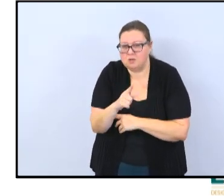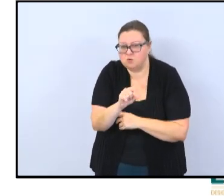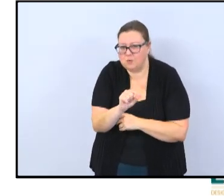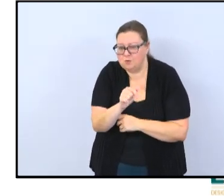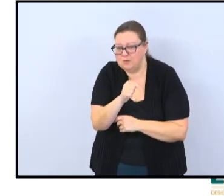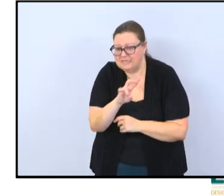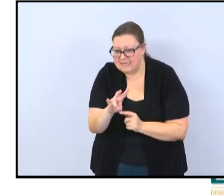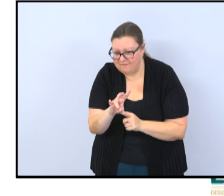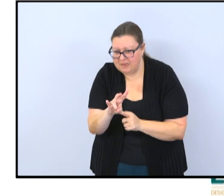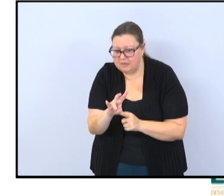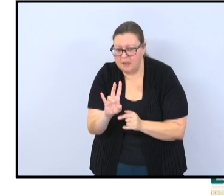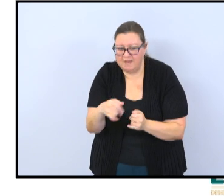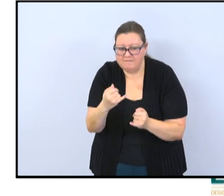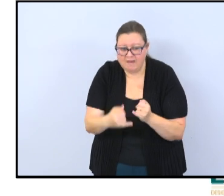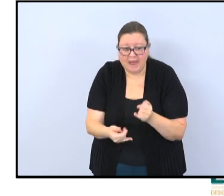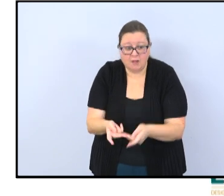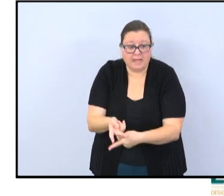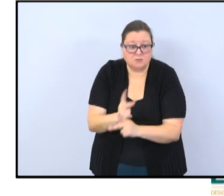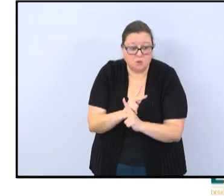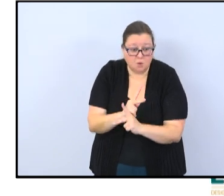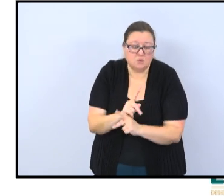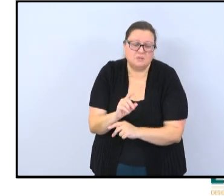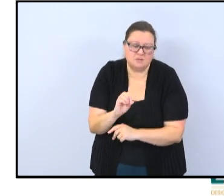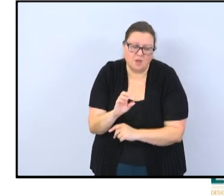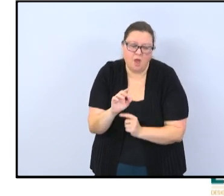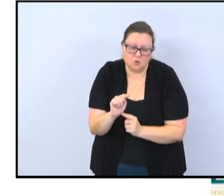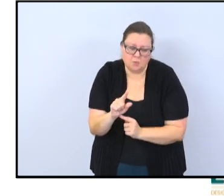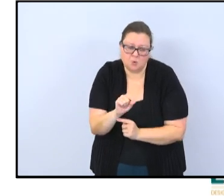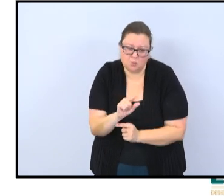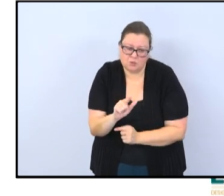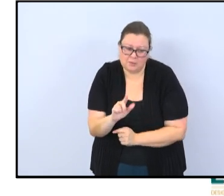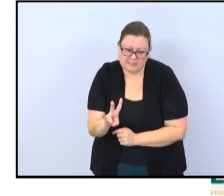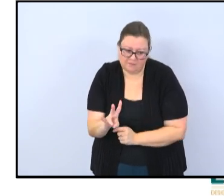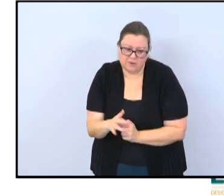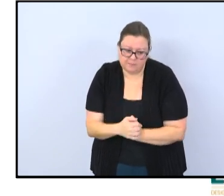loan finalizing around October 2027.